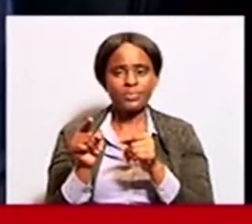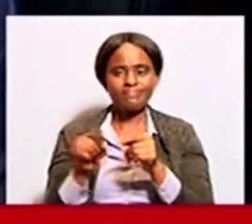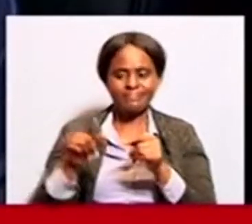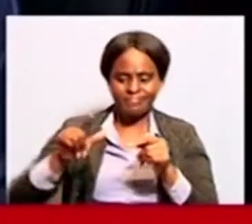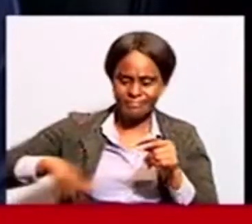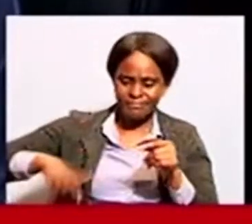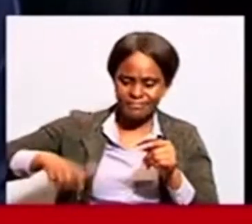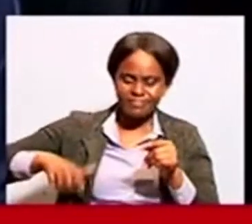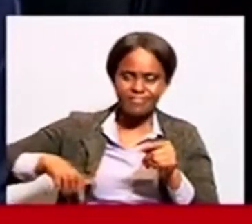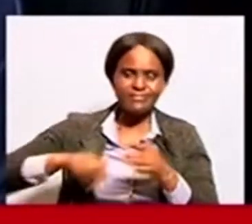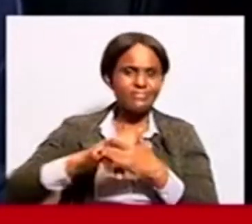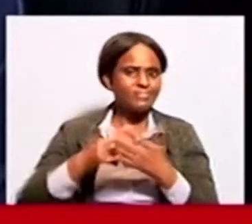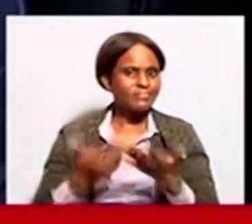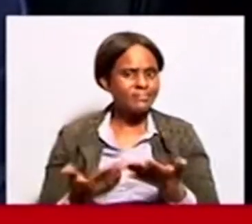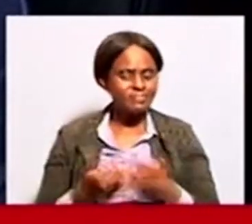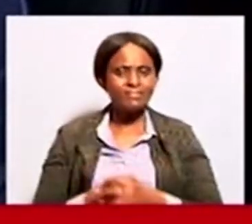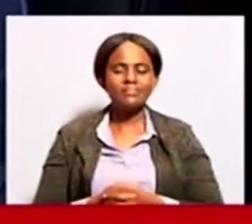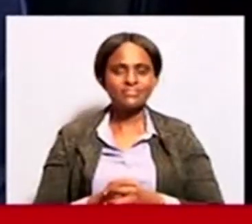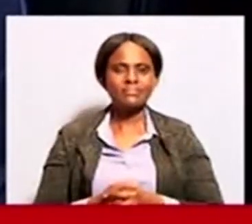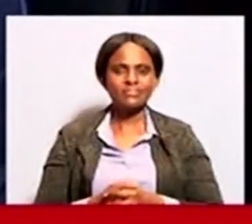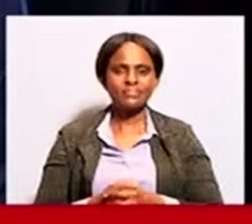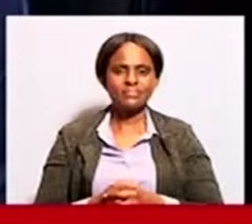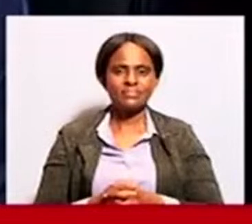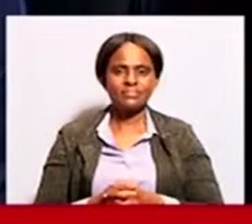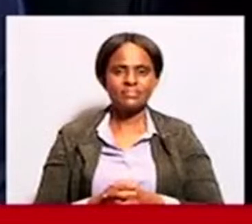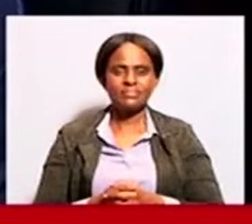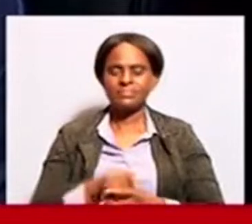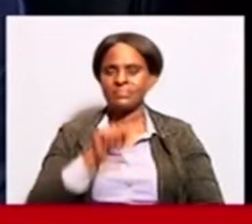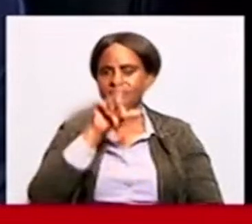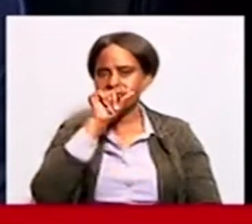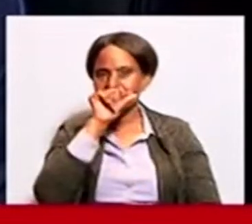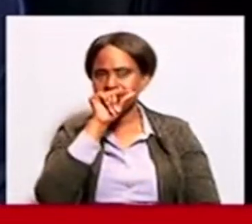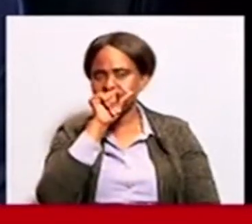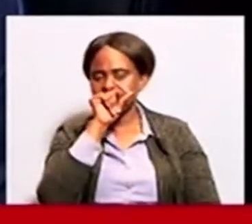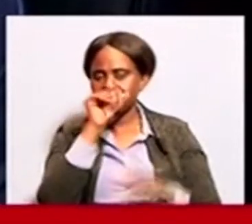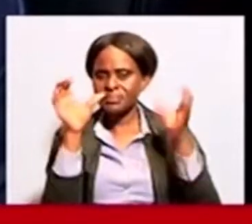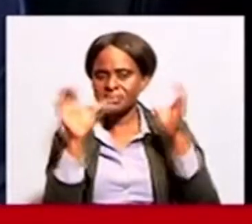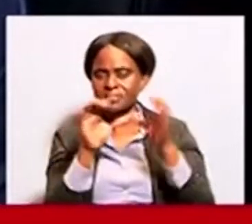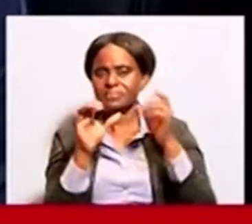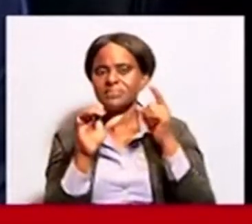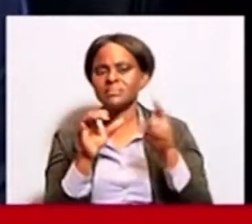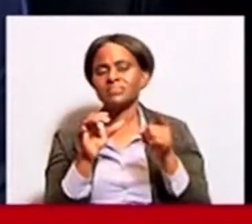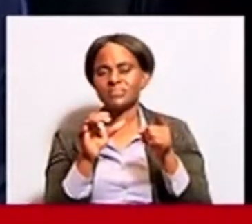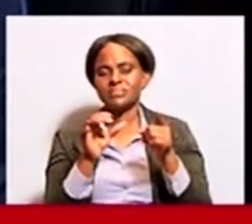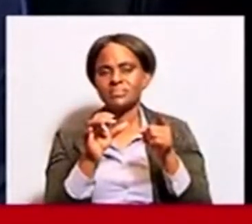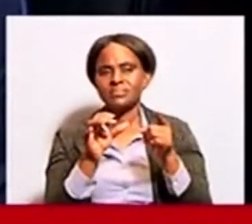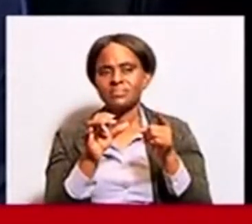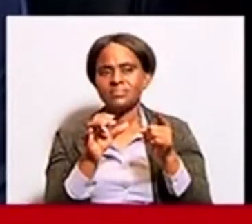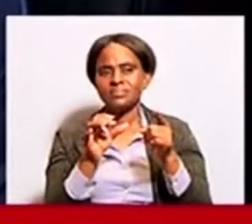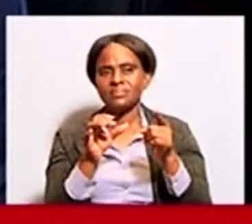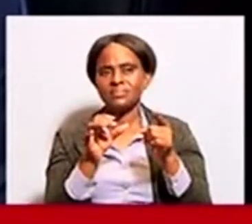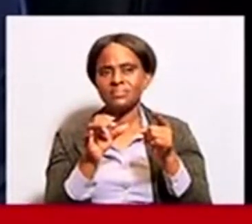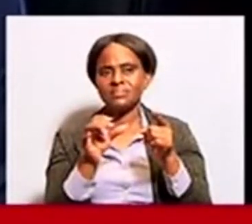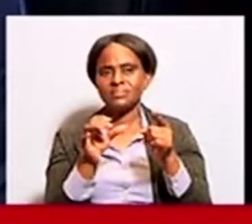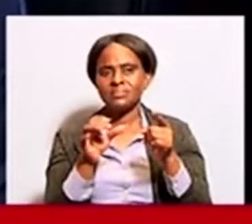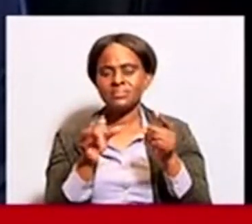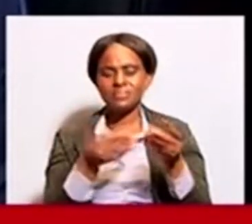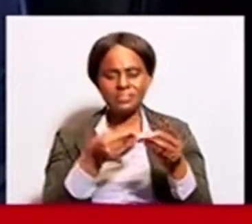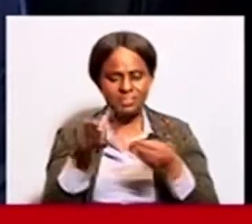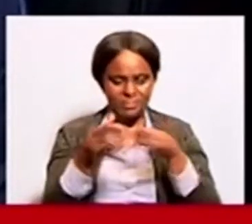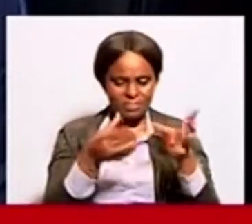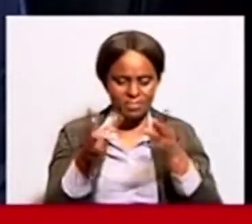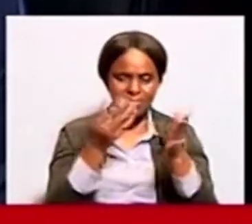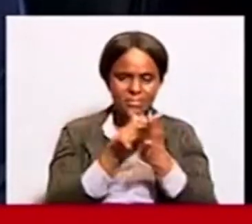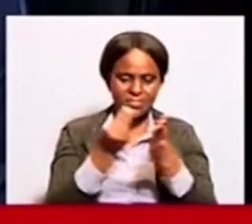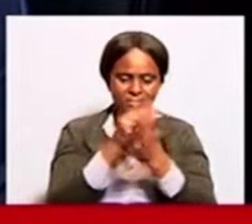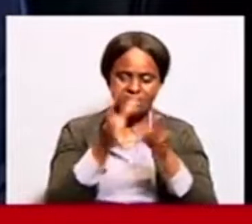delayed as Livingstone City Council to spend money on